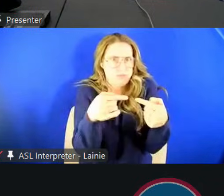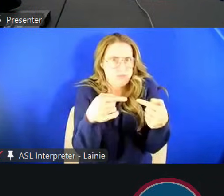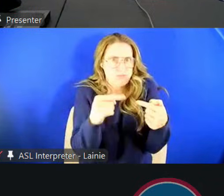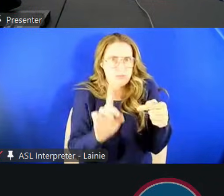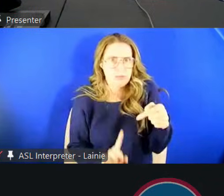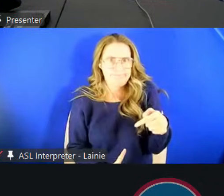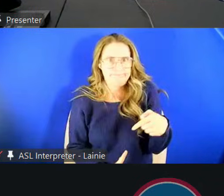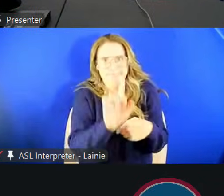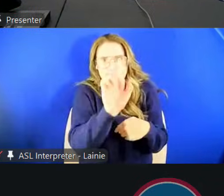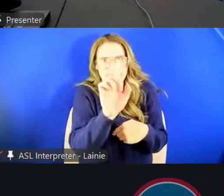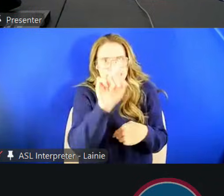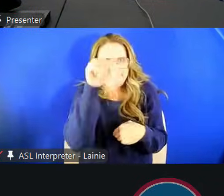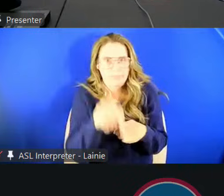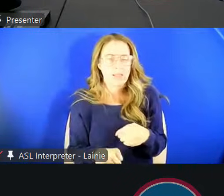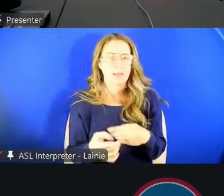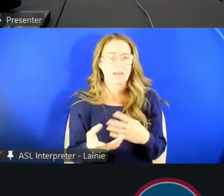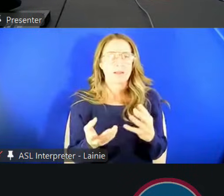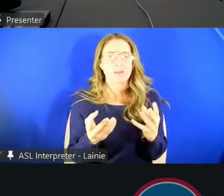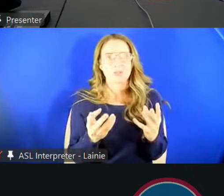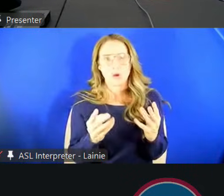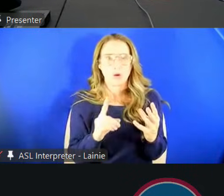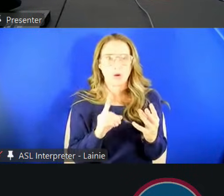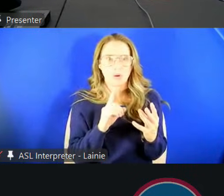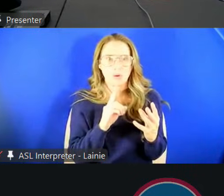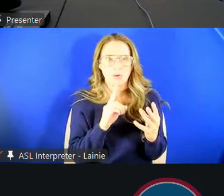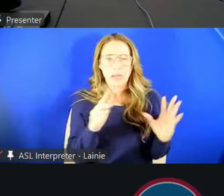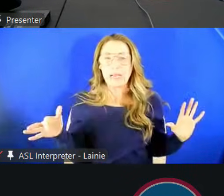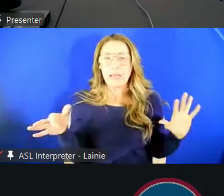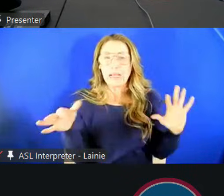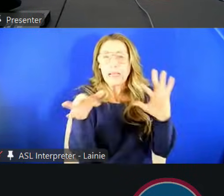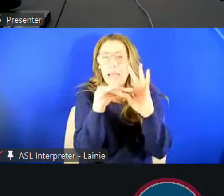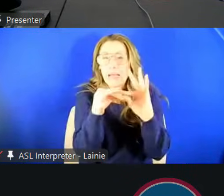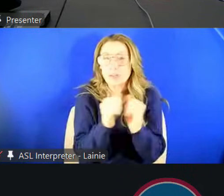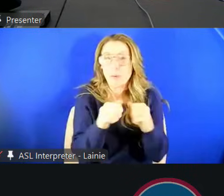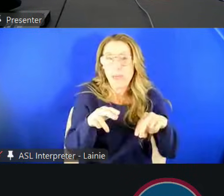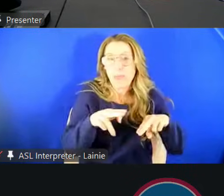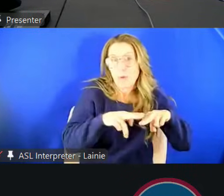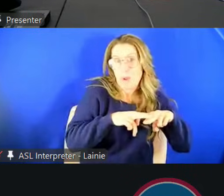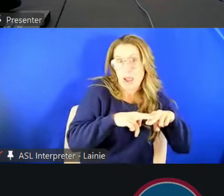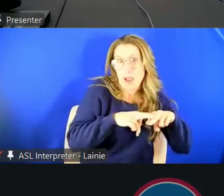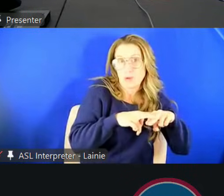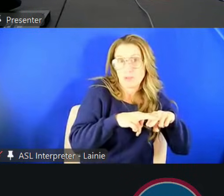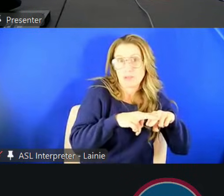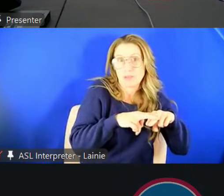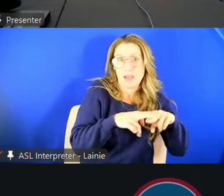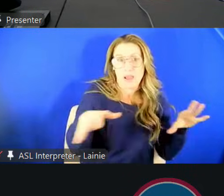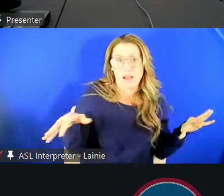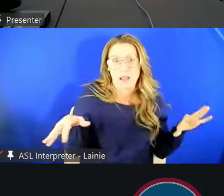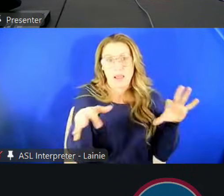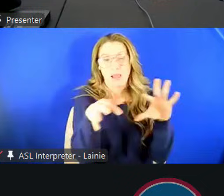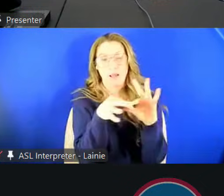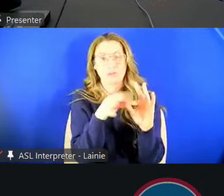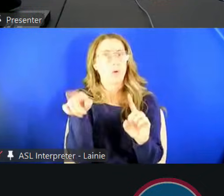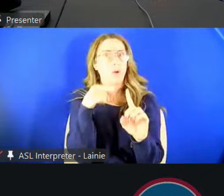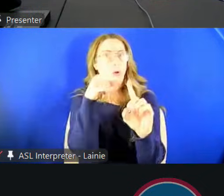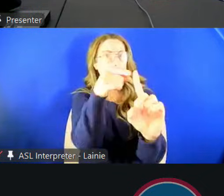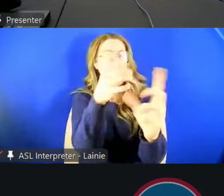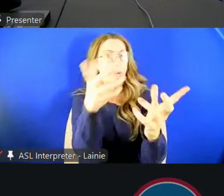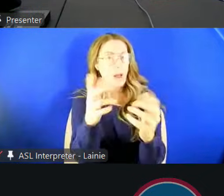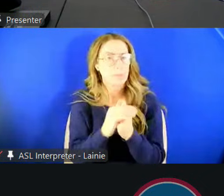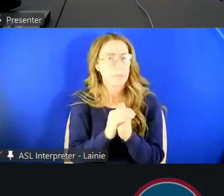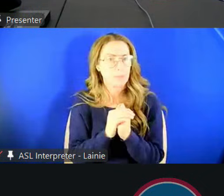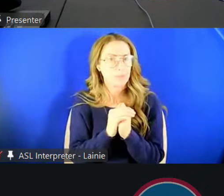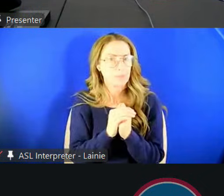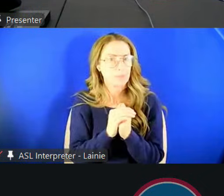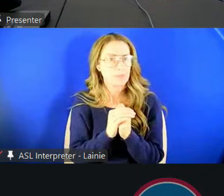this is more to provide a connection between rail stations and fill in those gaps. And the goal is to really get,